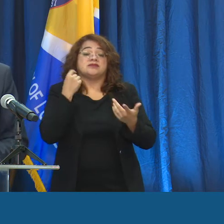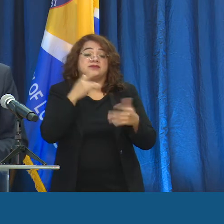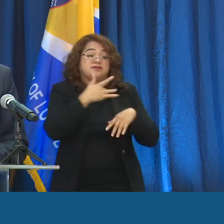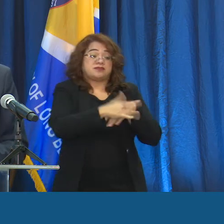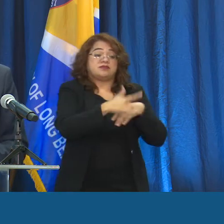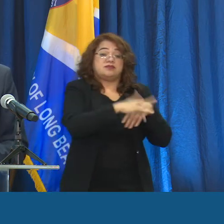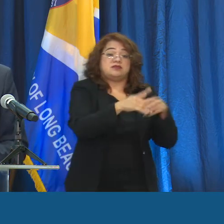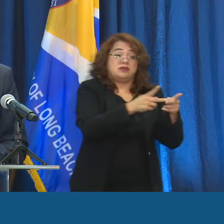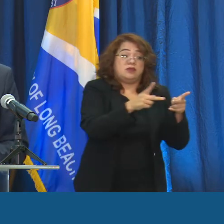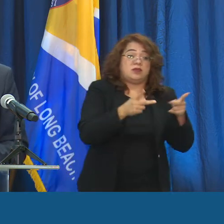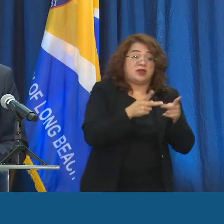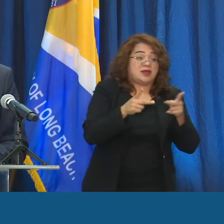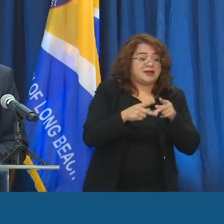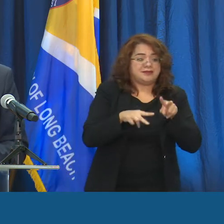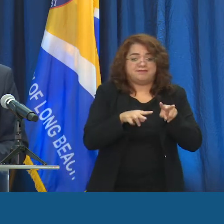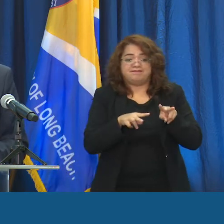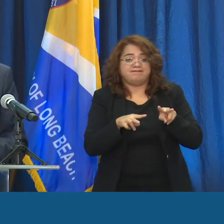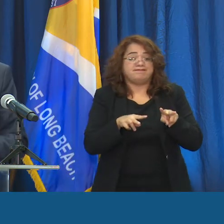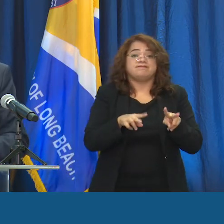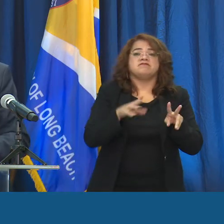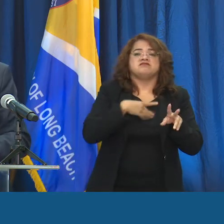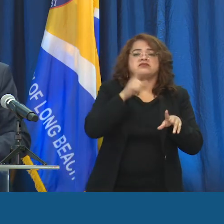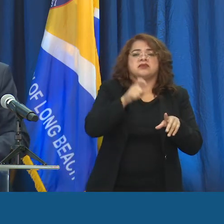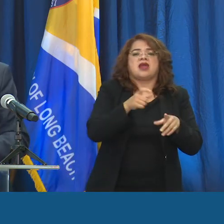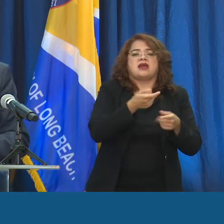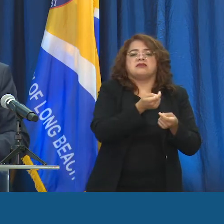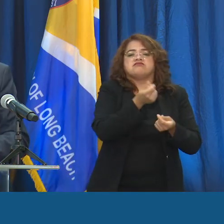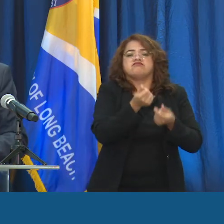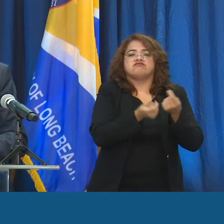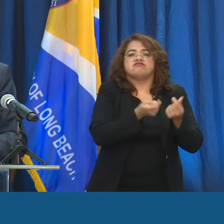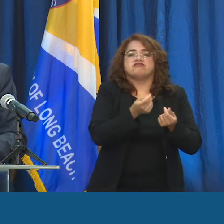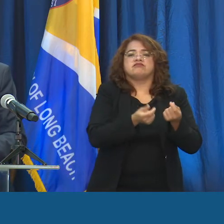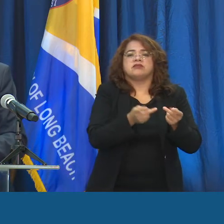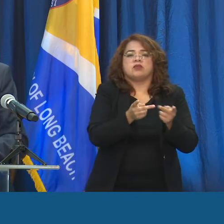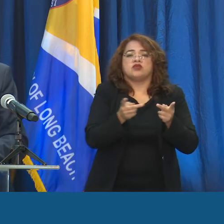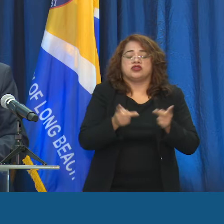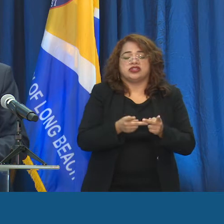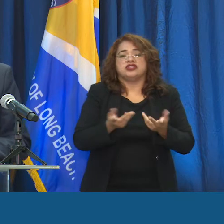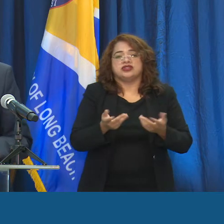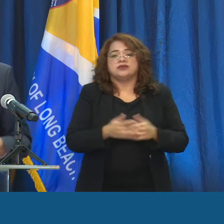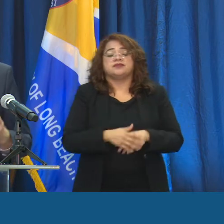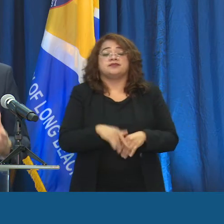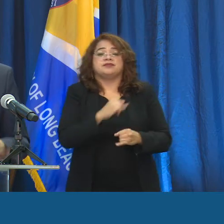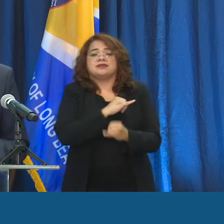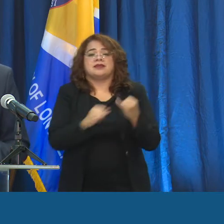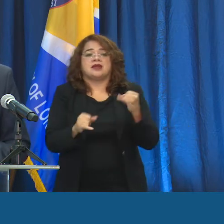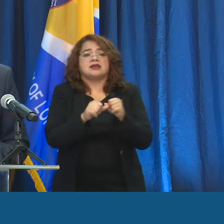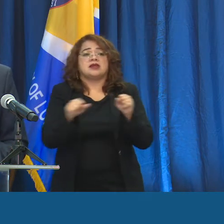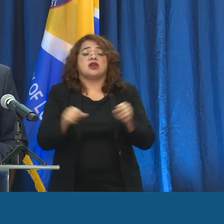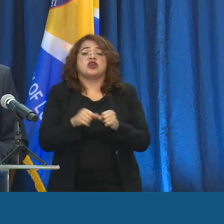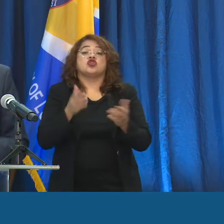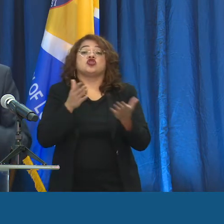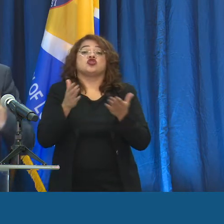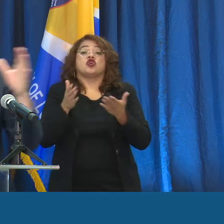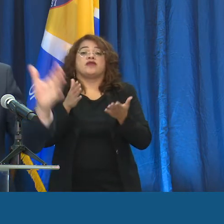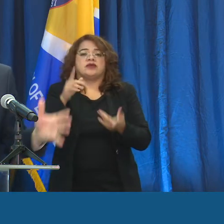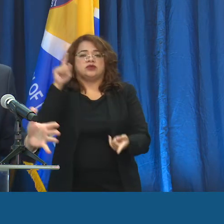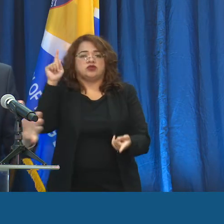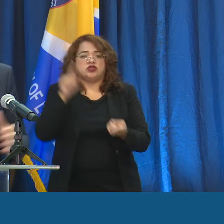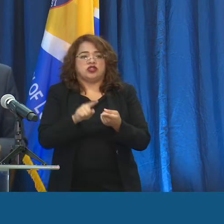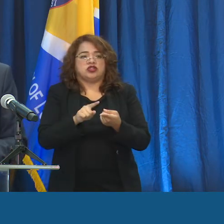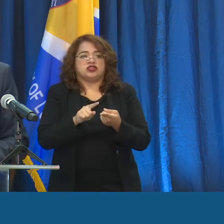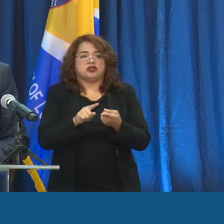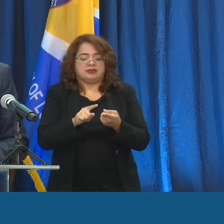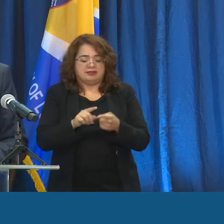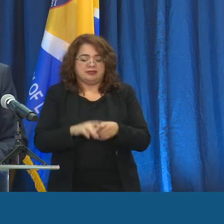can eliminate those, we are doing that. And so I want to get to the last area, which is really service reduction. So once we do all of